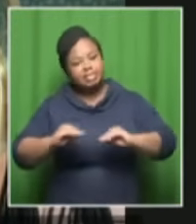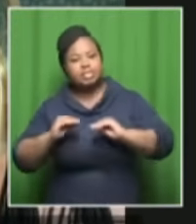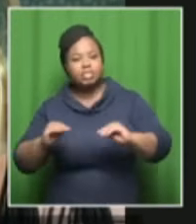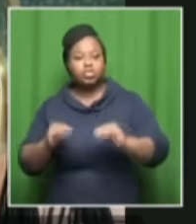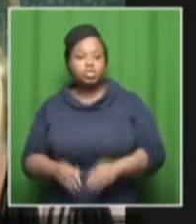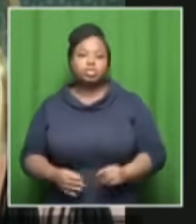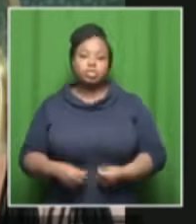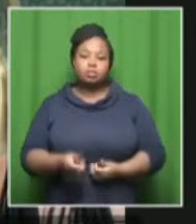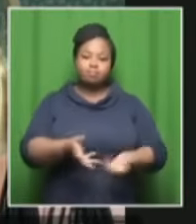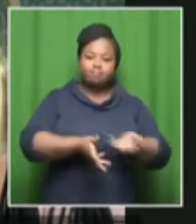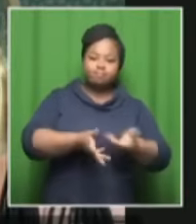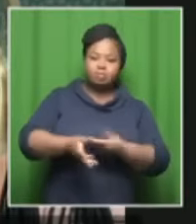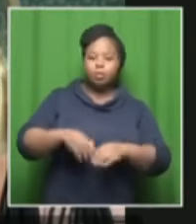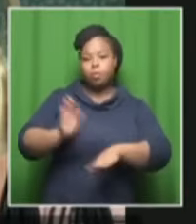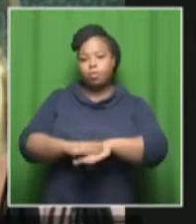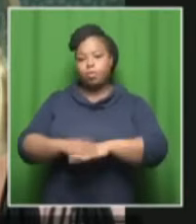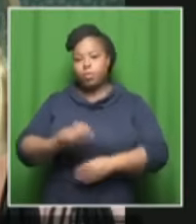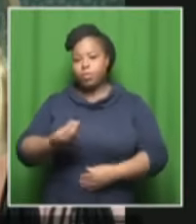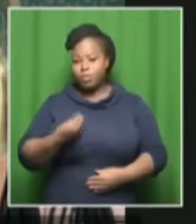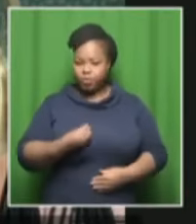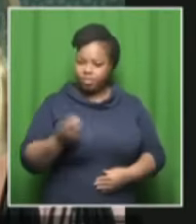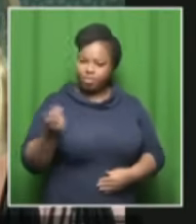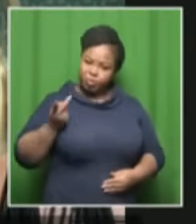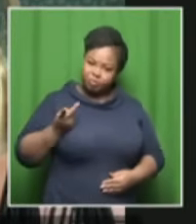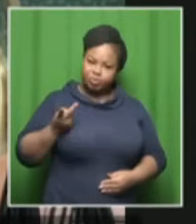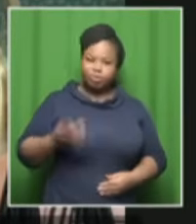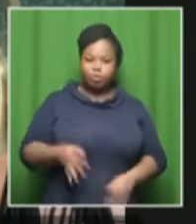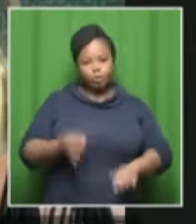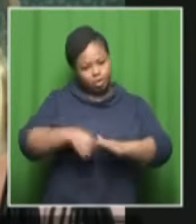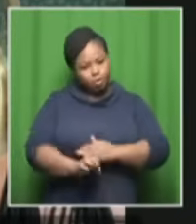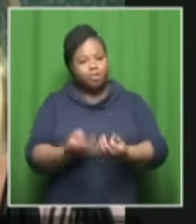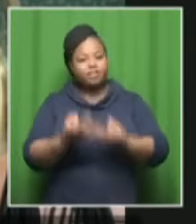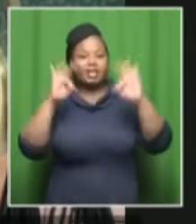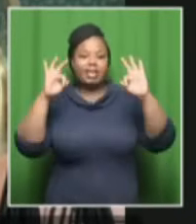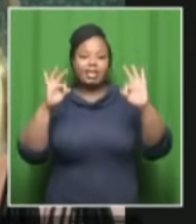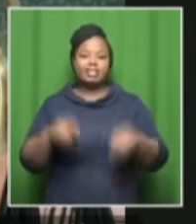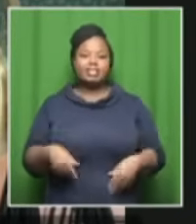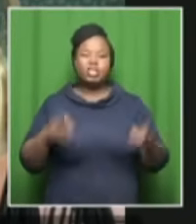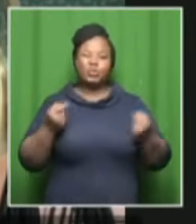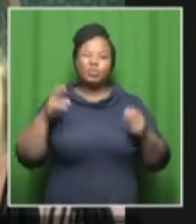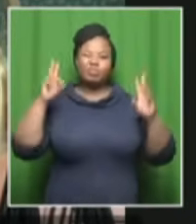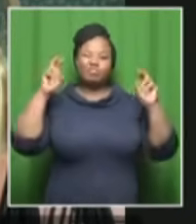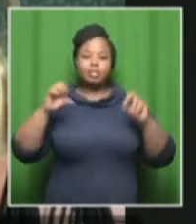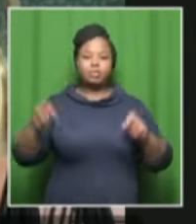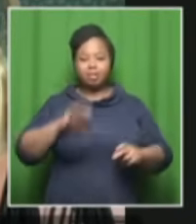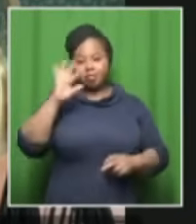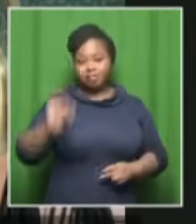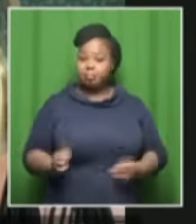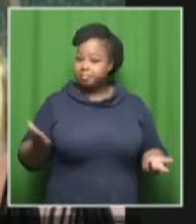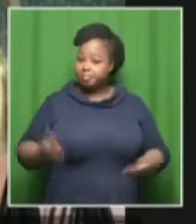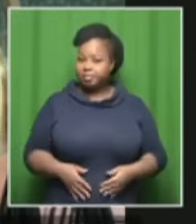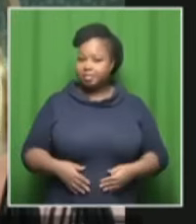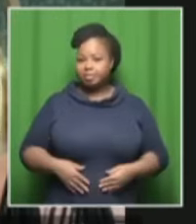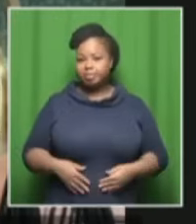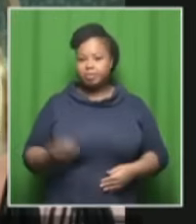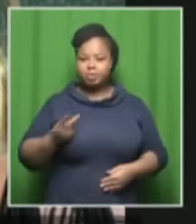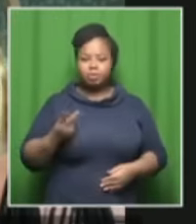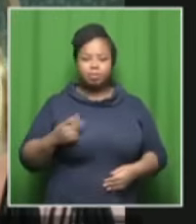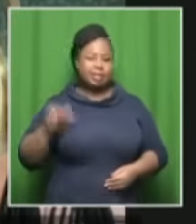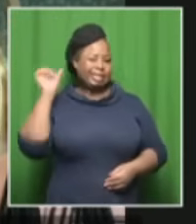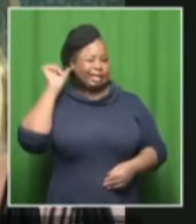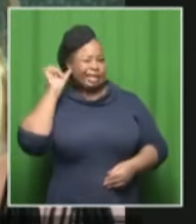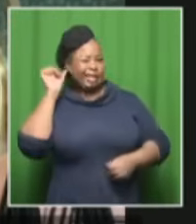engage with a lot of other younger people, also, you know, born frees and in this new South Africa that we understand. I'm sure you might hear some background